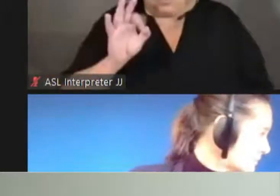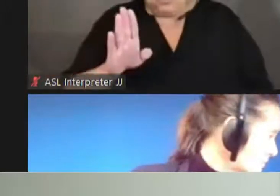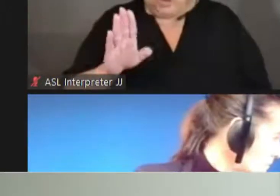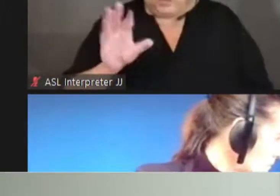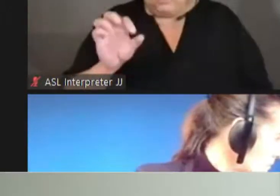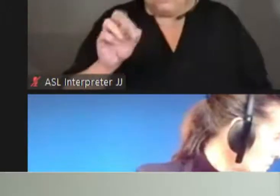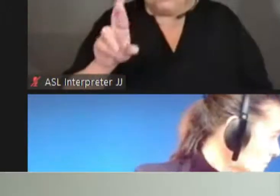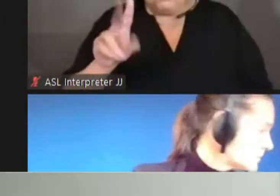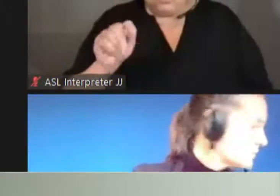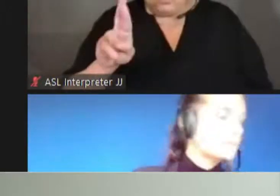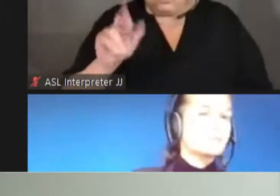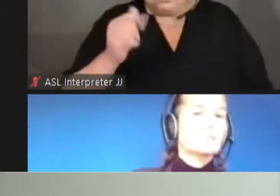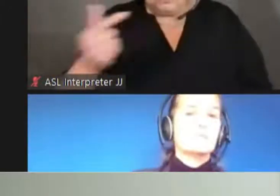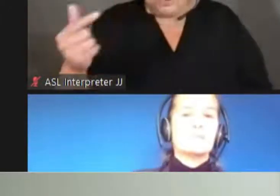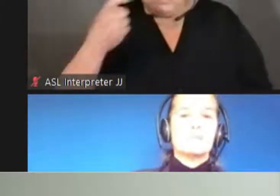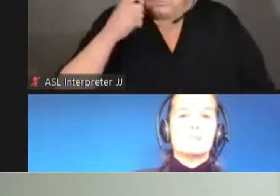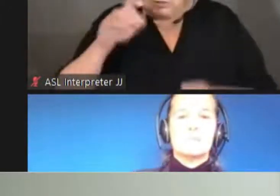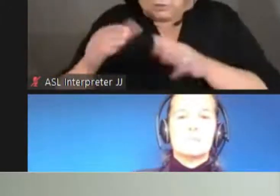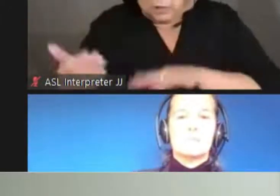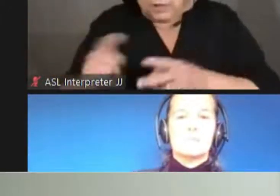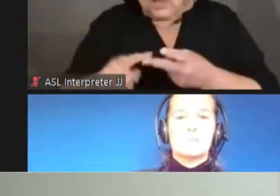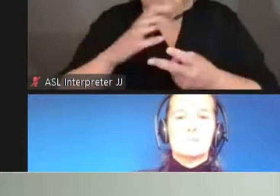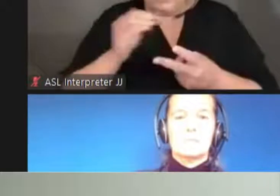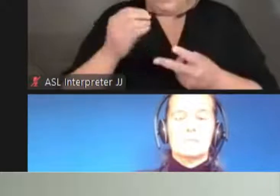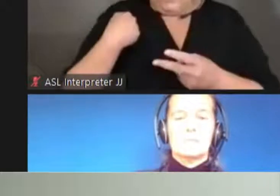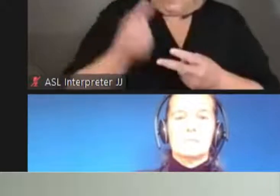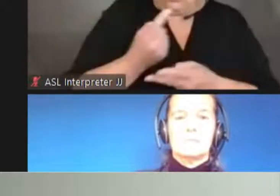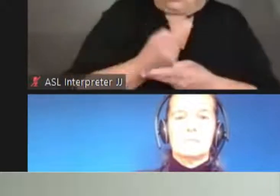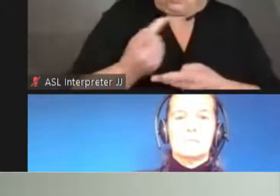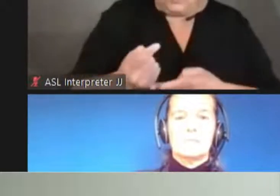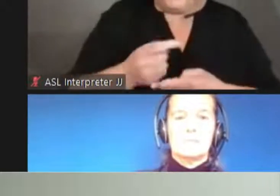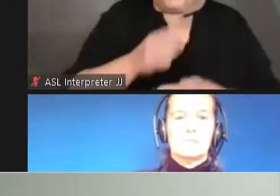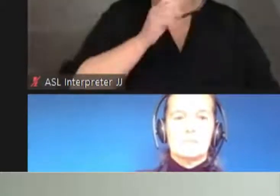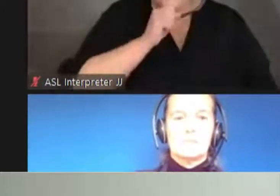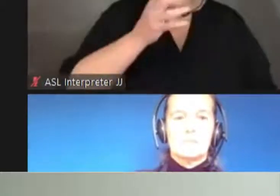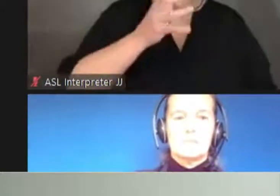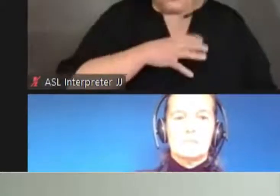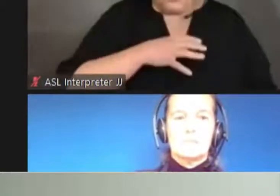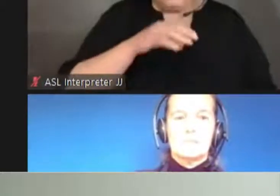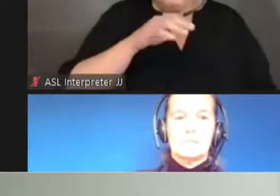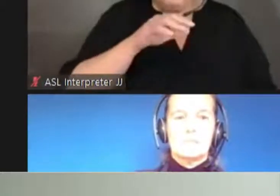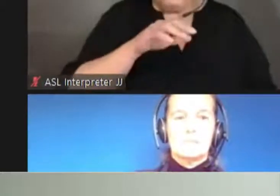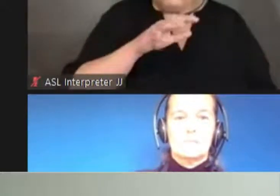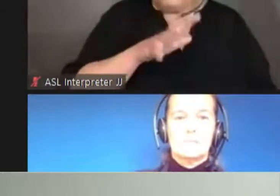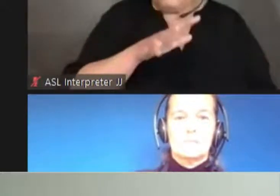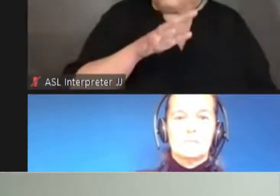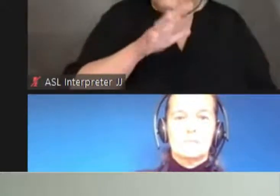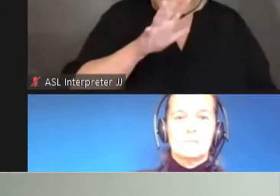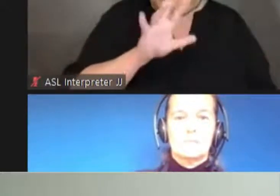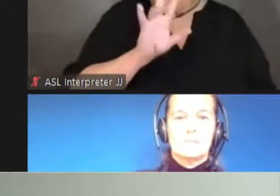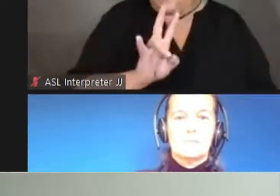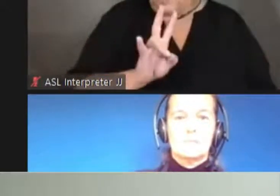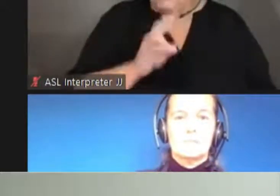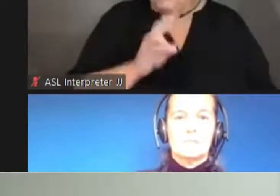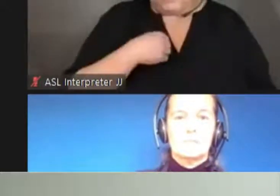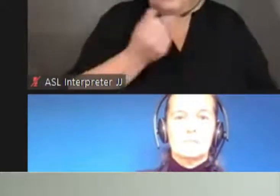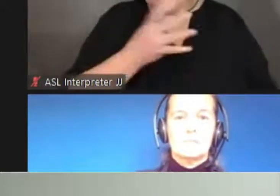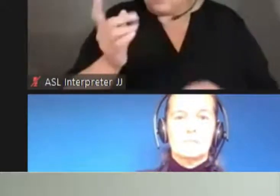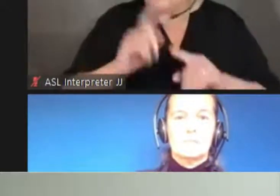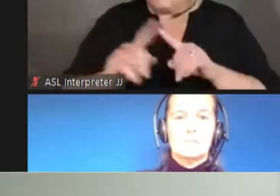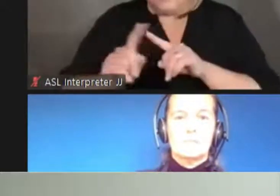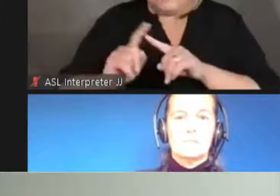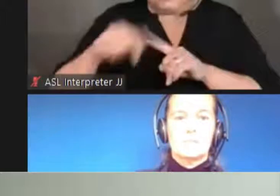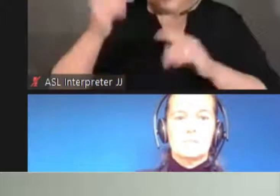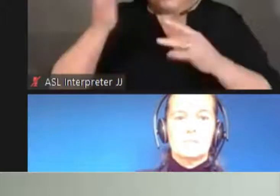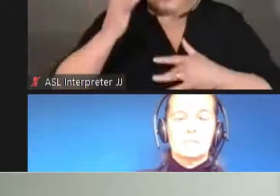past week, a 57-year-old woman who had multiple comorbidities from which she probably passed away from in